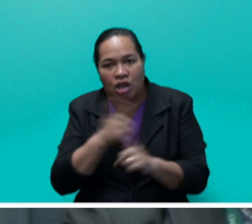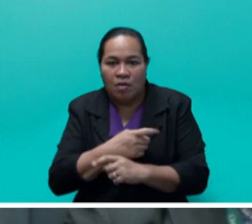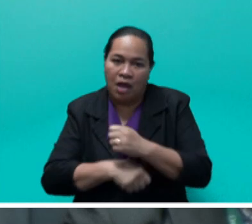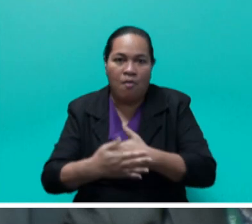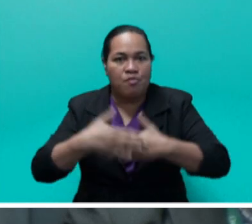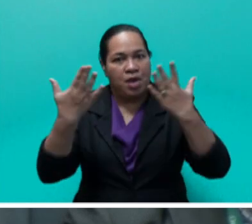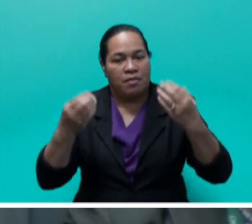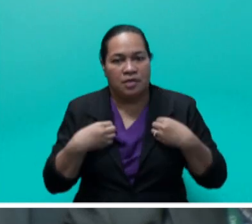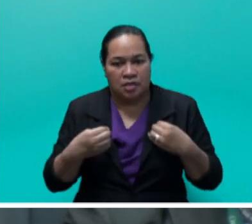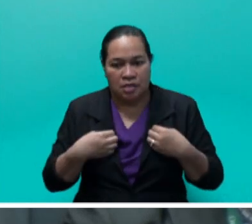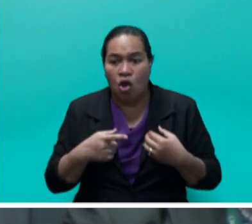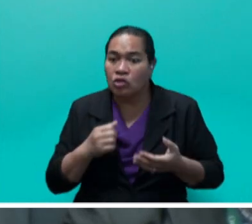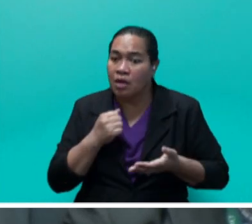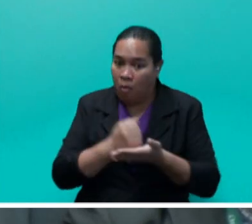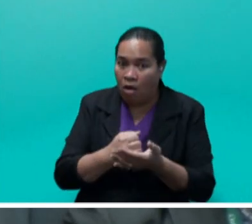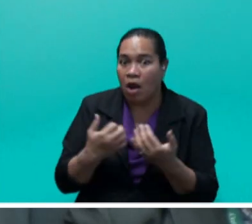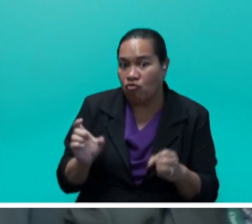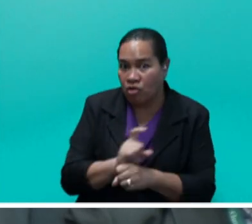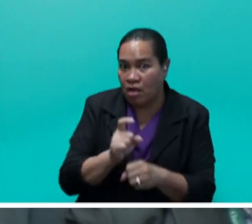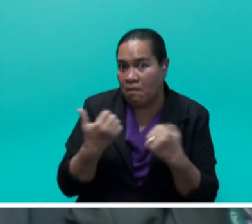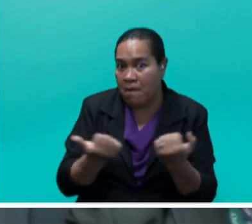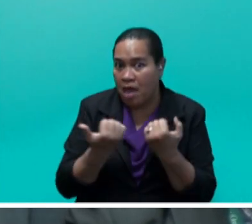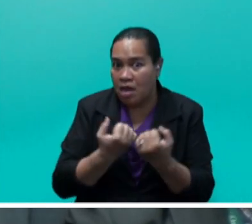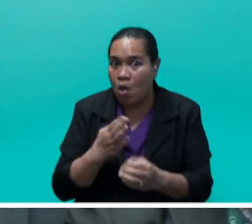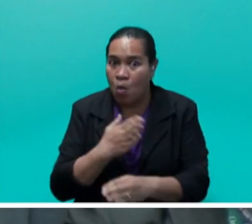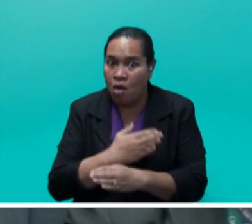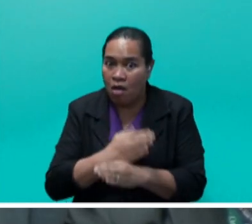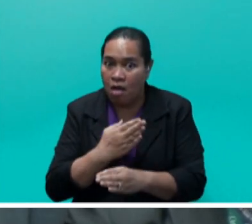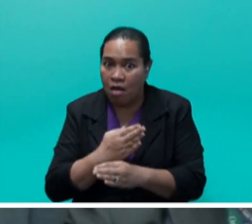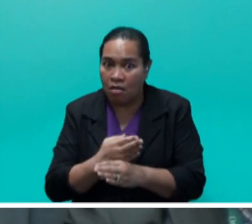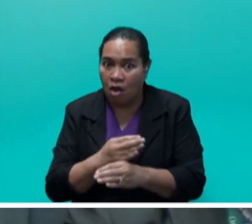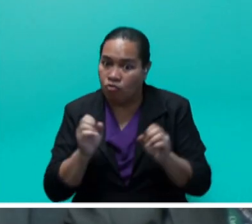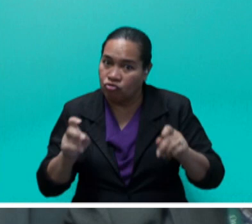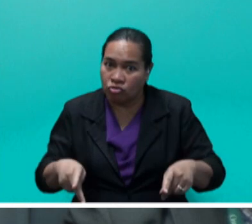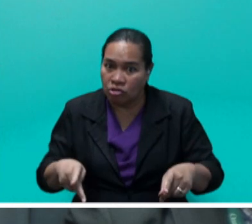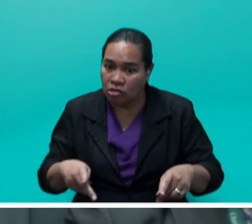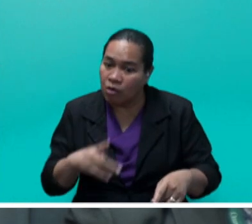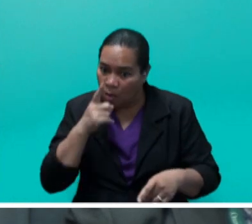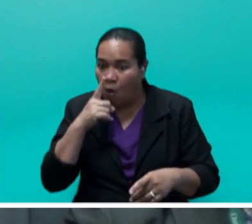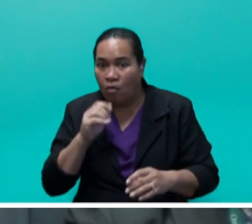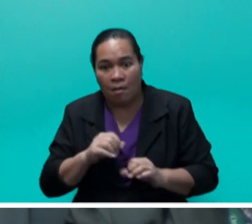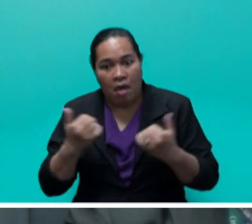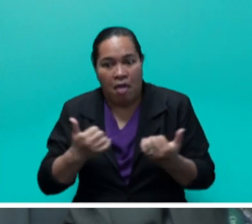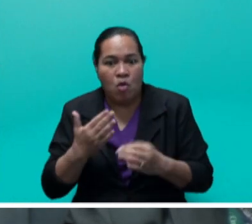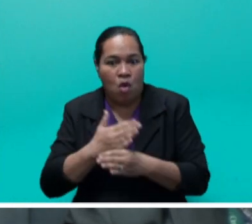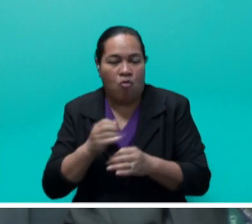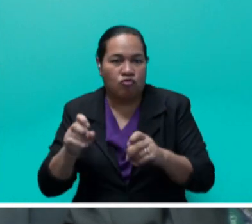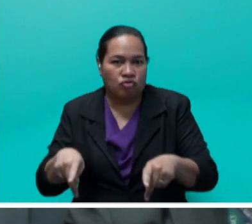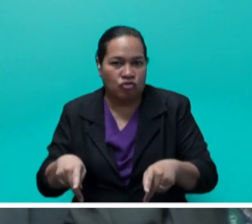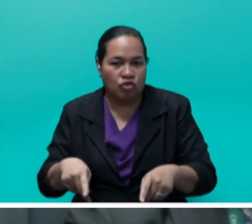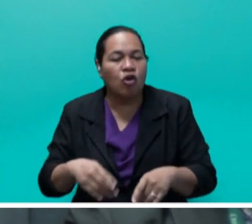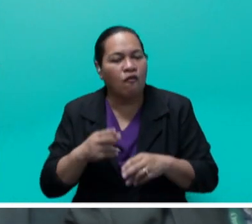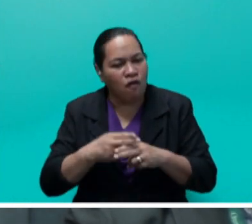support employment opportunities by creating jobs in farming, processing,